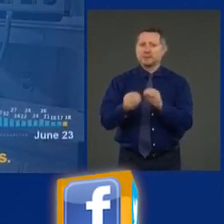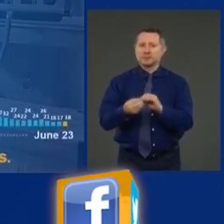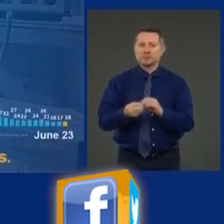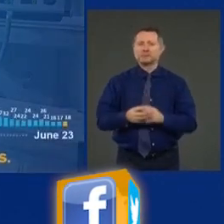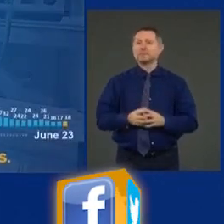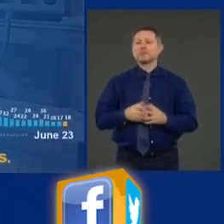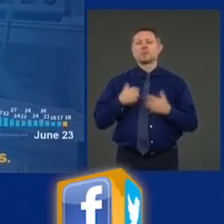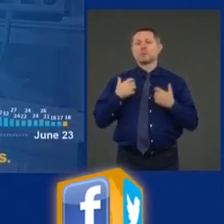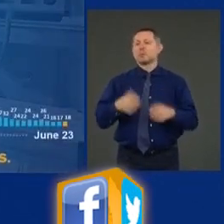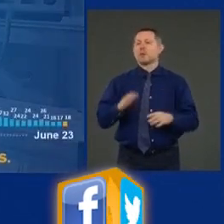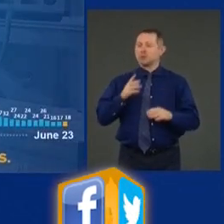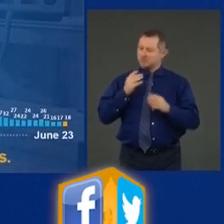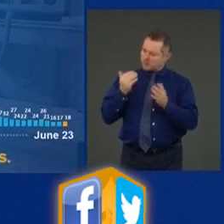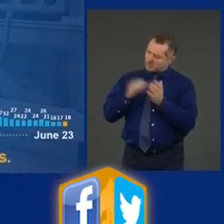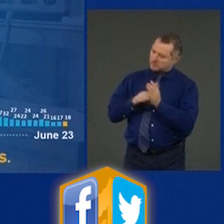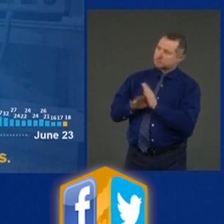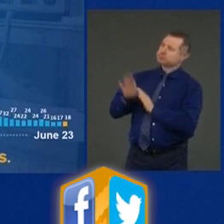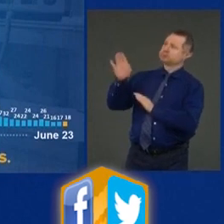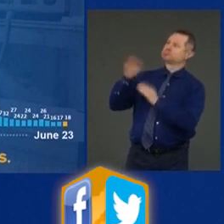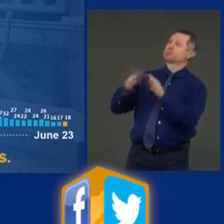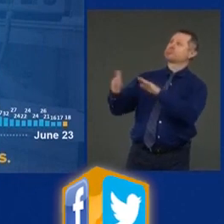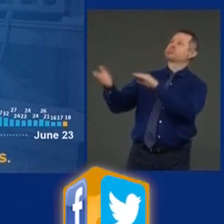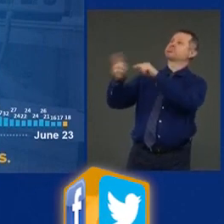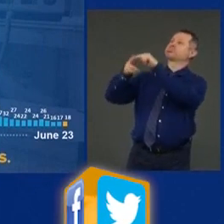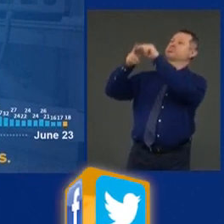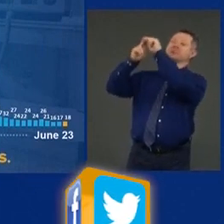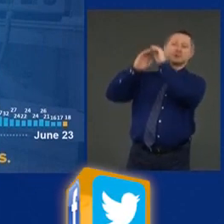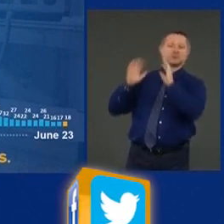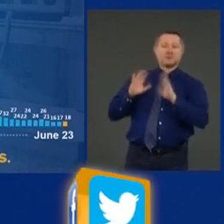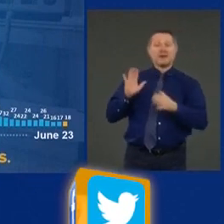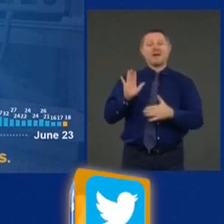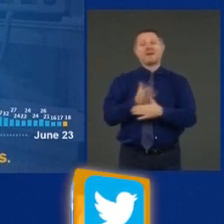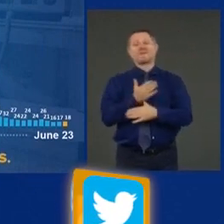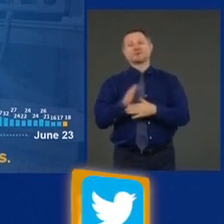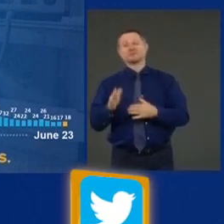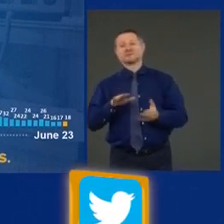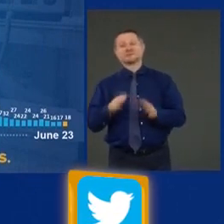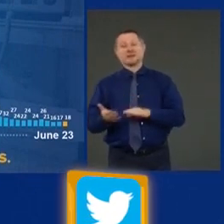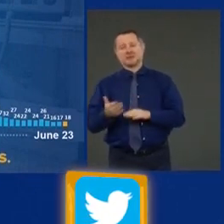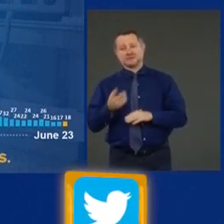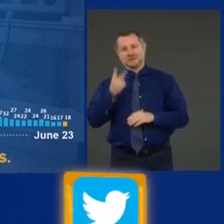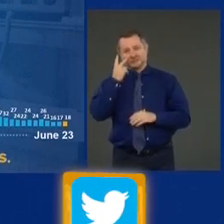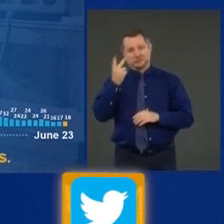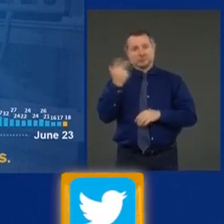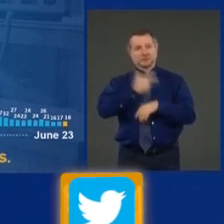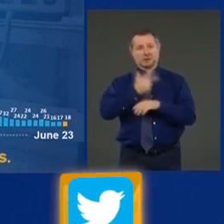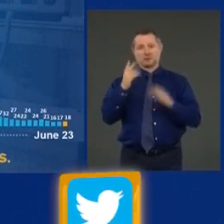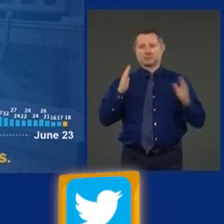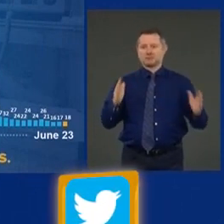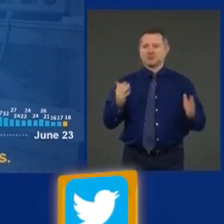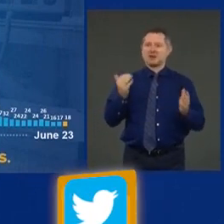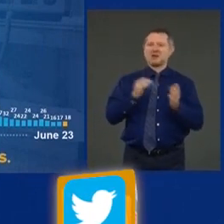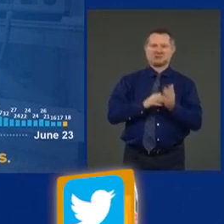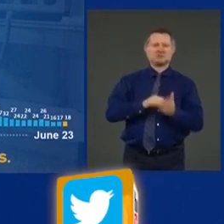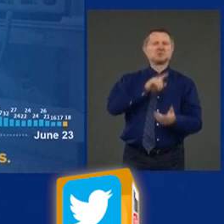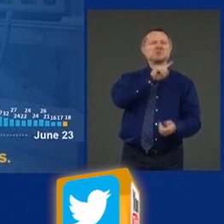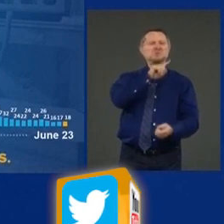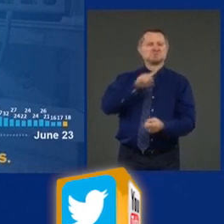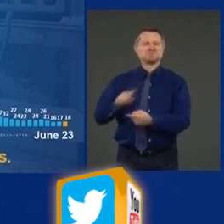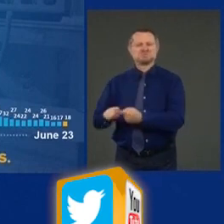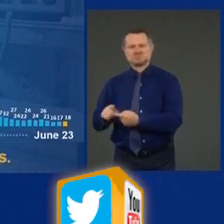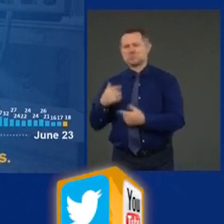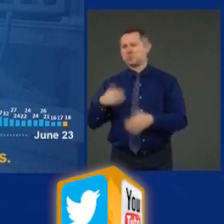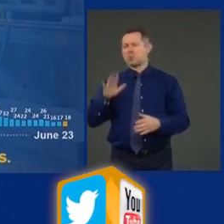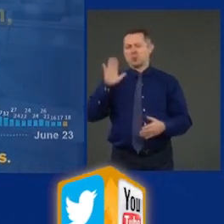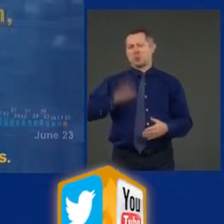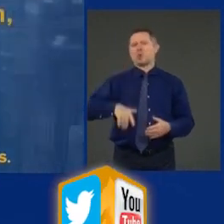numbers reverse. Number of lives lost on the 3-day average, again, is just about as low as it's ever